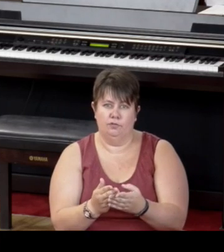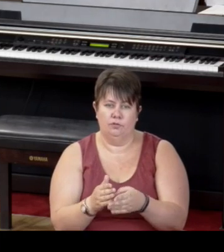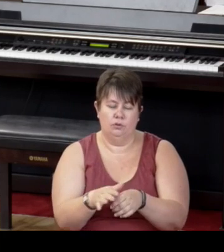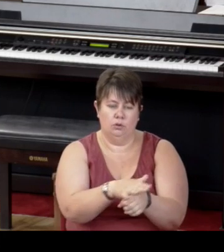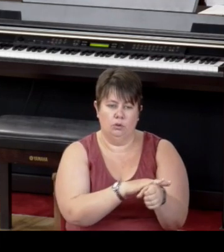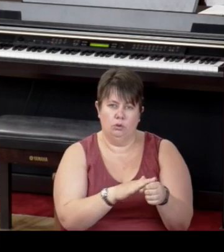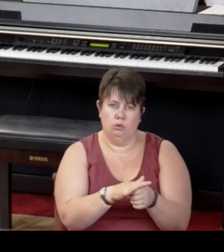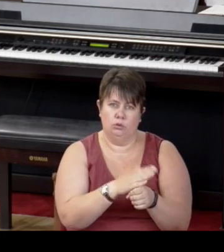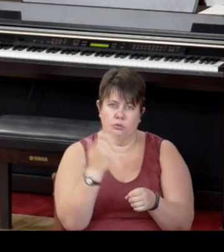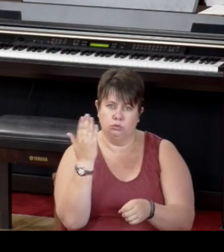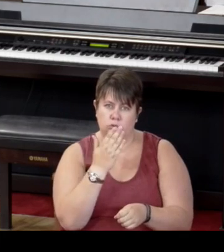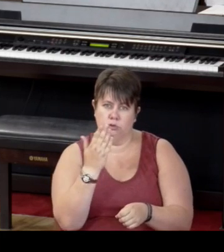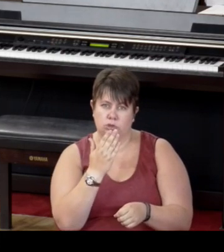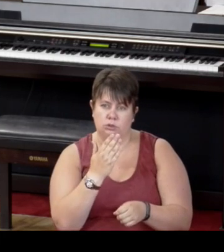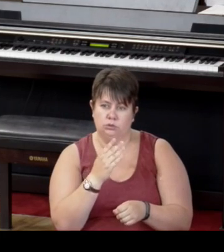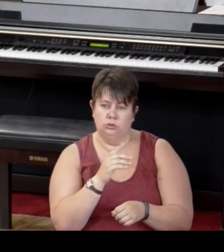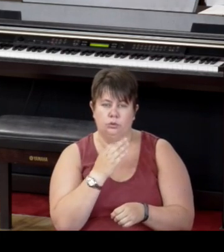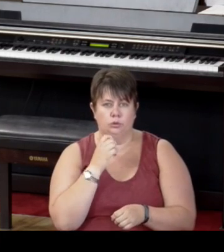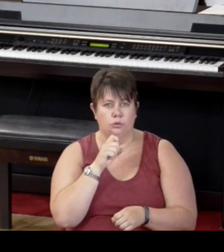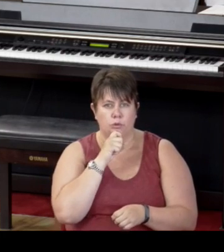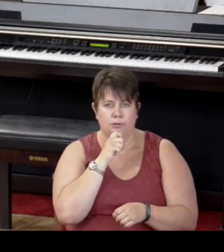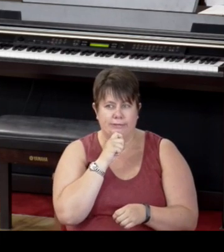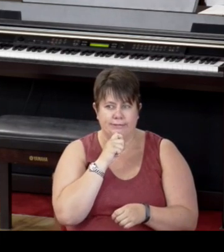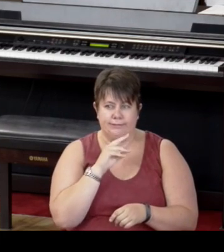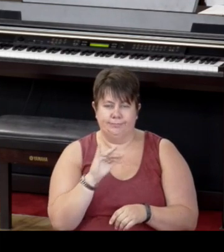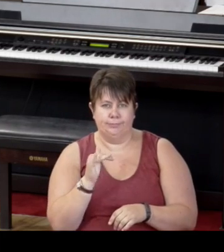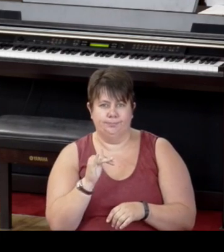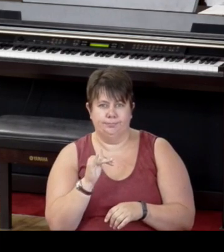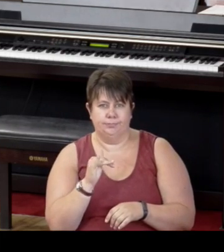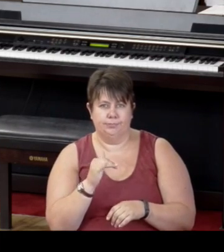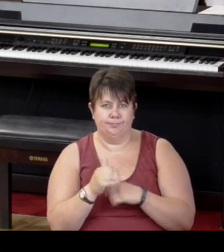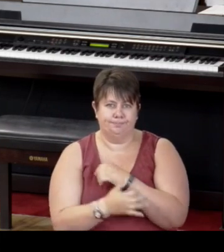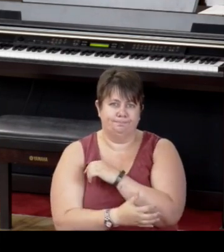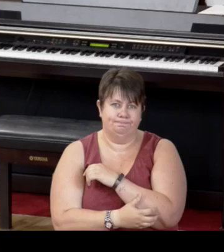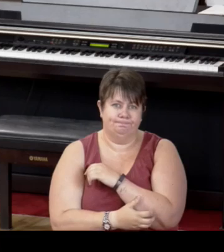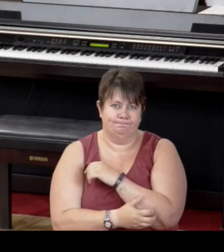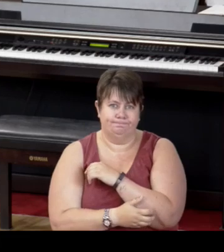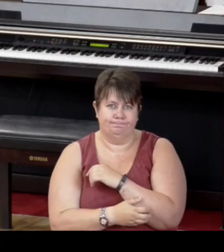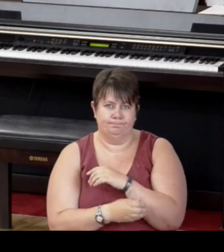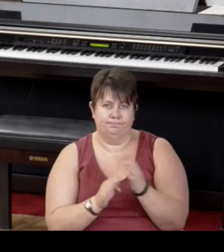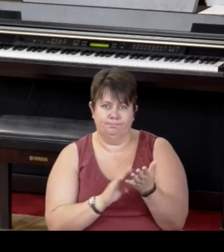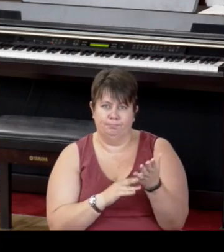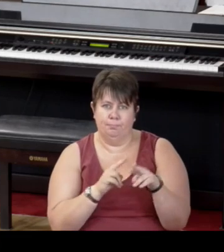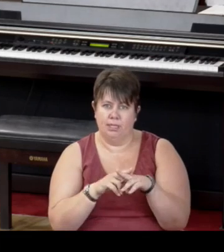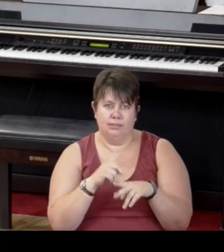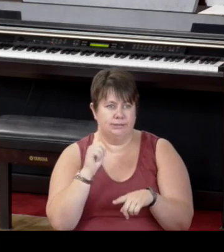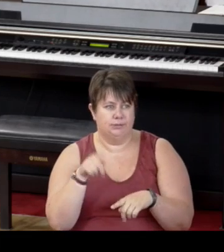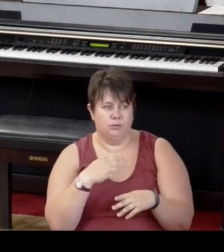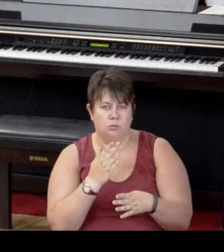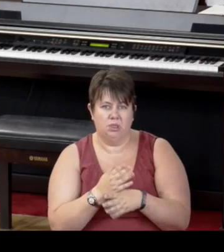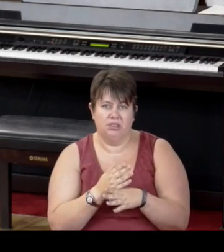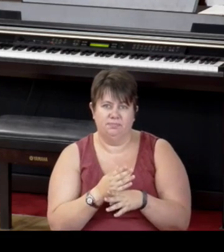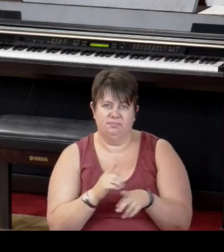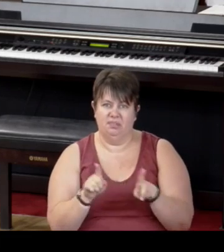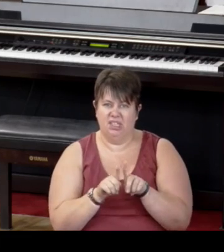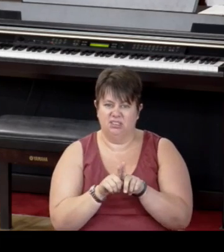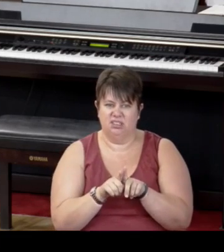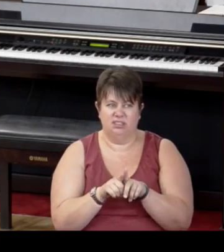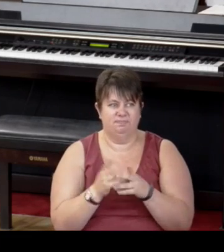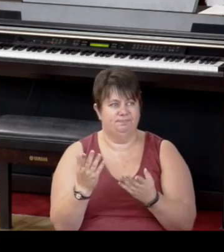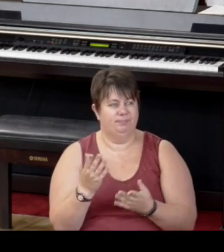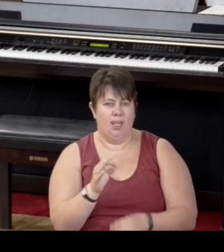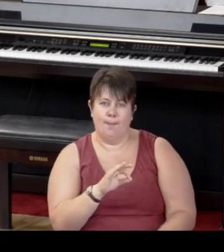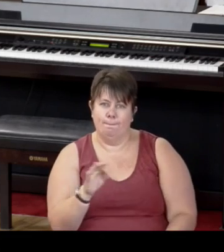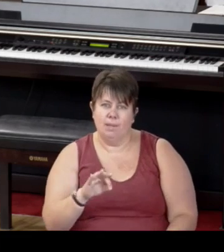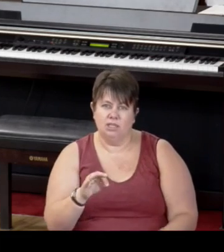to give to children who might not otherwise be able to afford school equipment. Things like pencils, rubbers, that